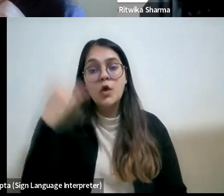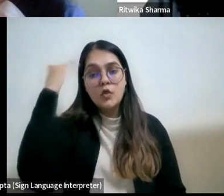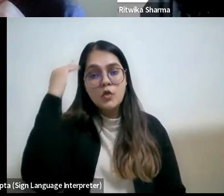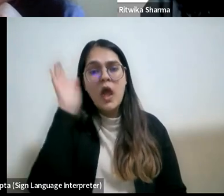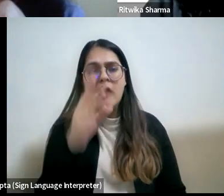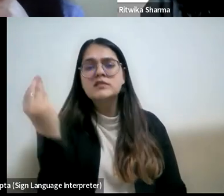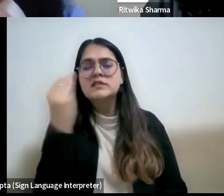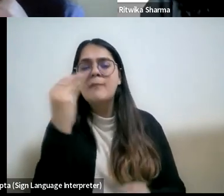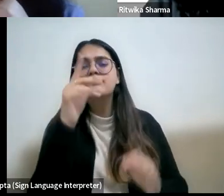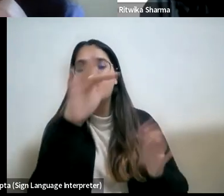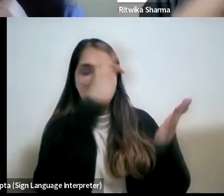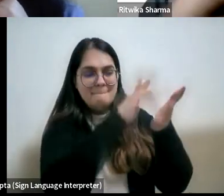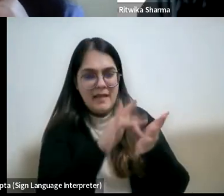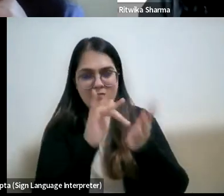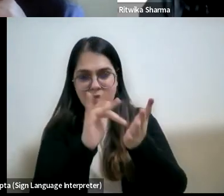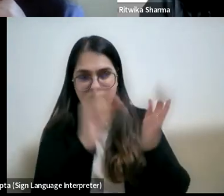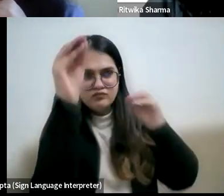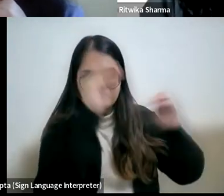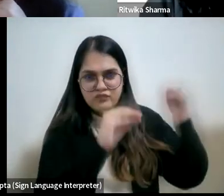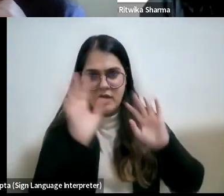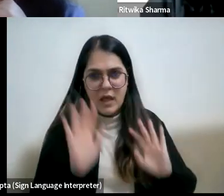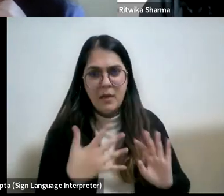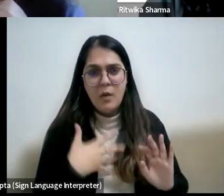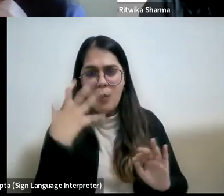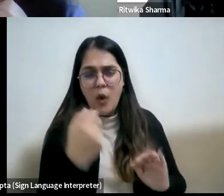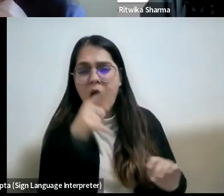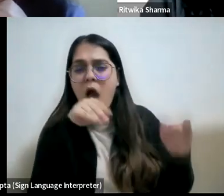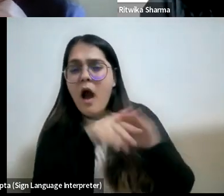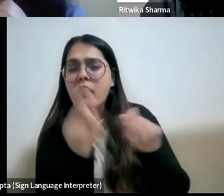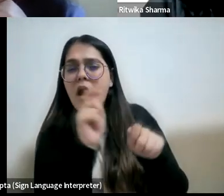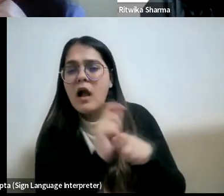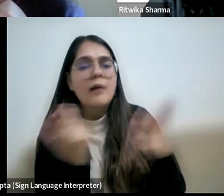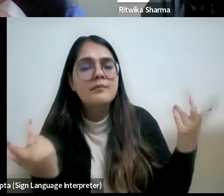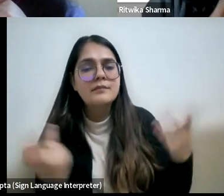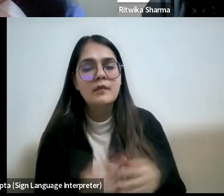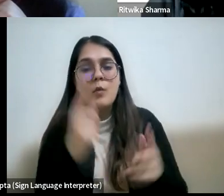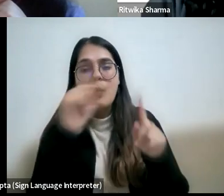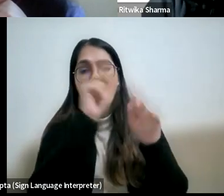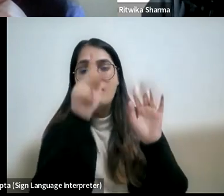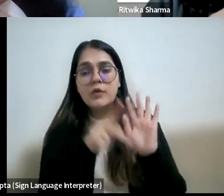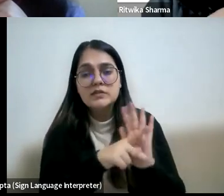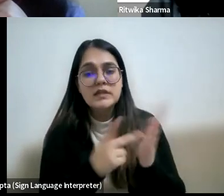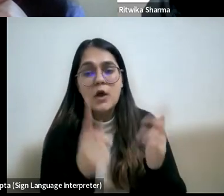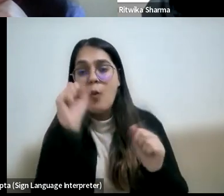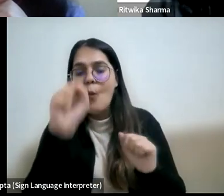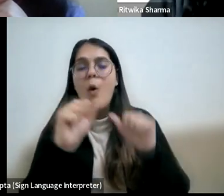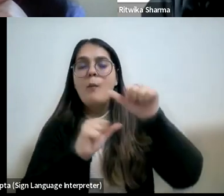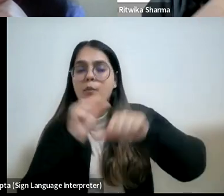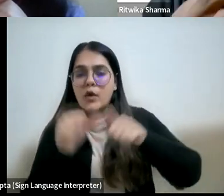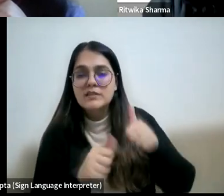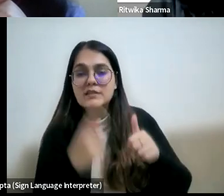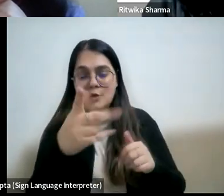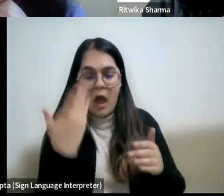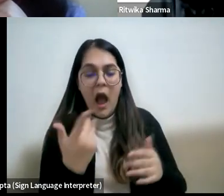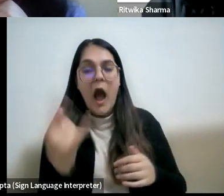ethnographic component to it as well. So please clue us into that, the research methodology of your project, especially the process of sampling